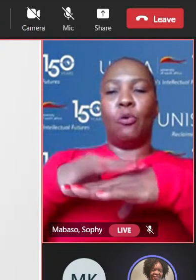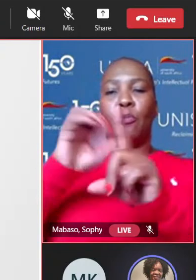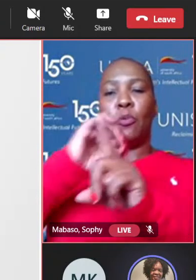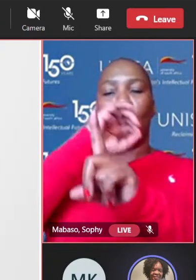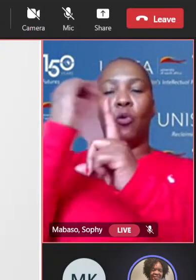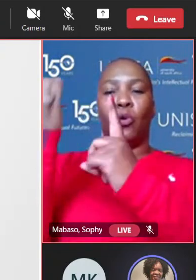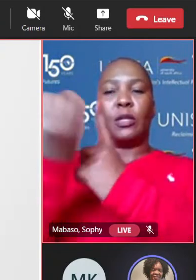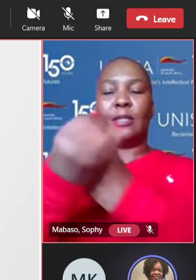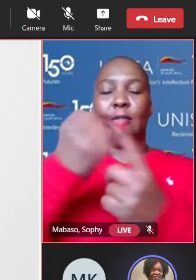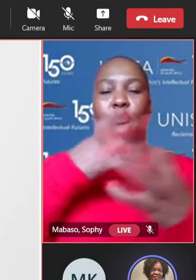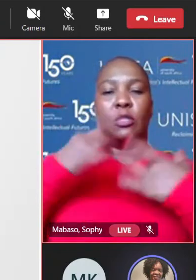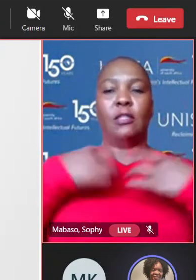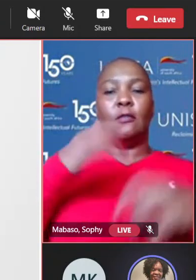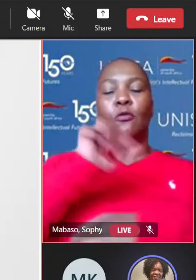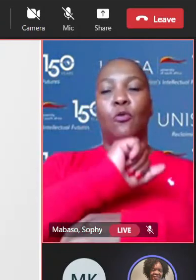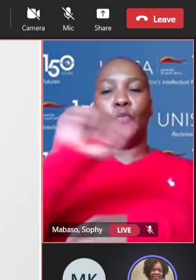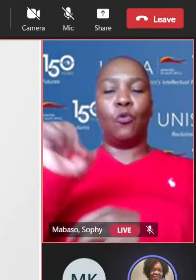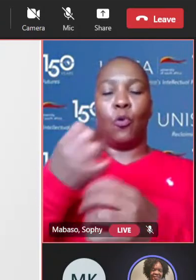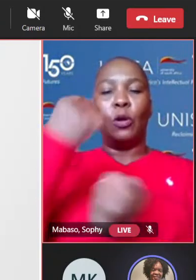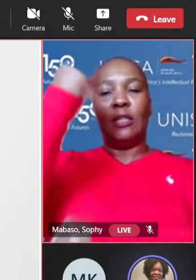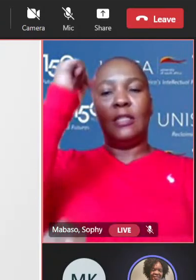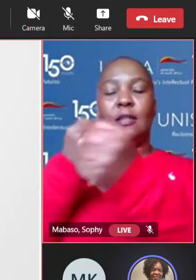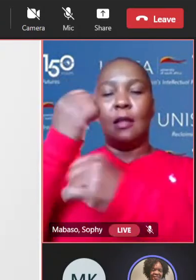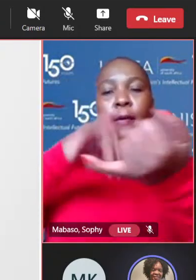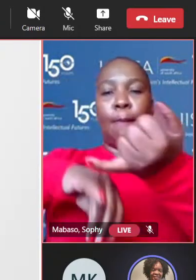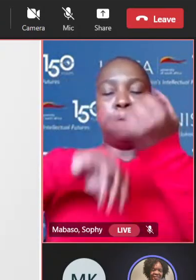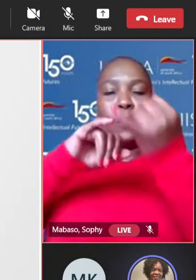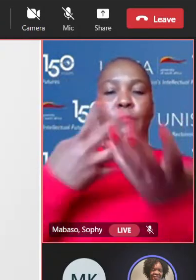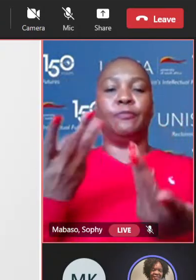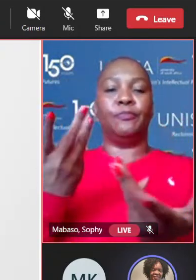your engineering modules.